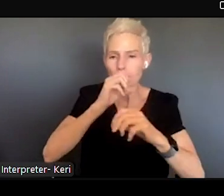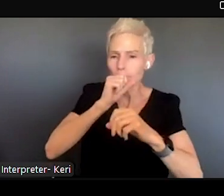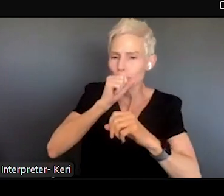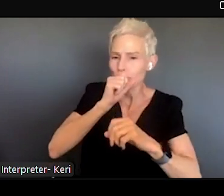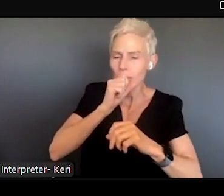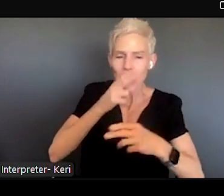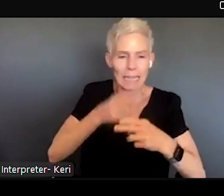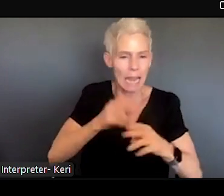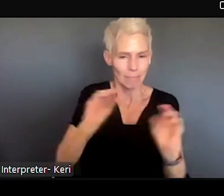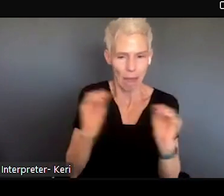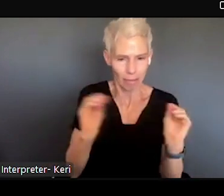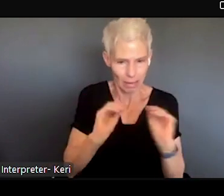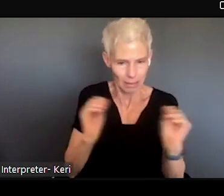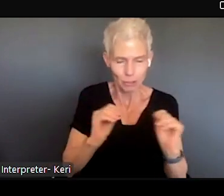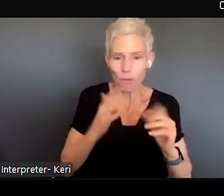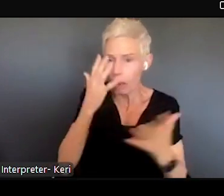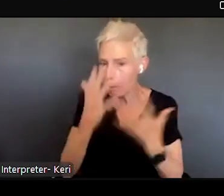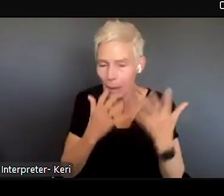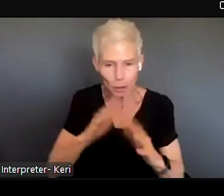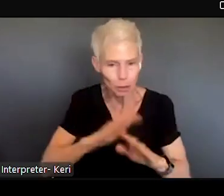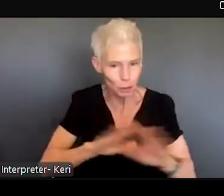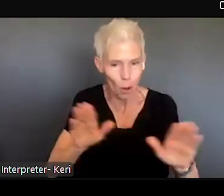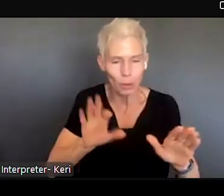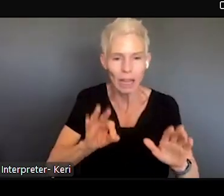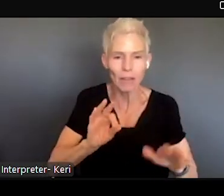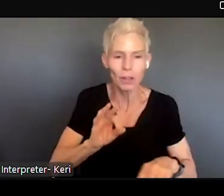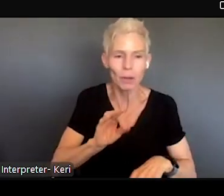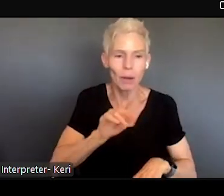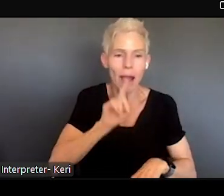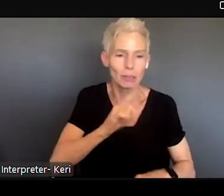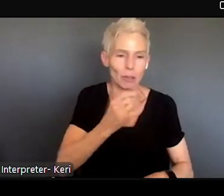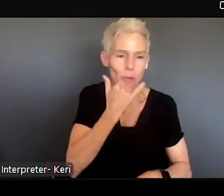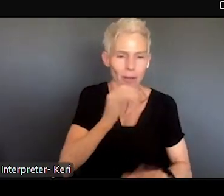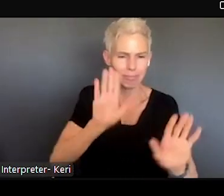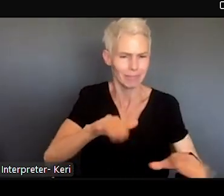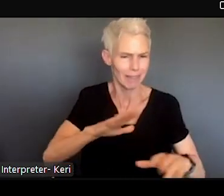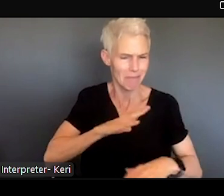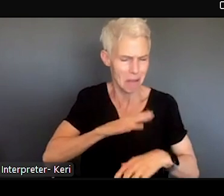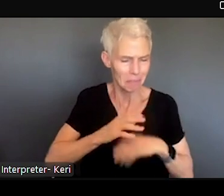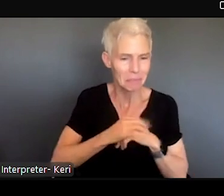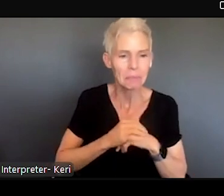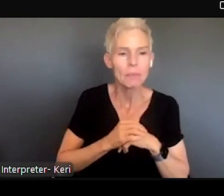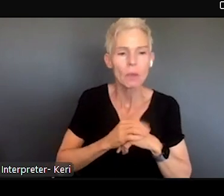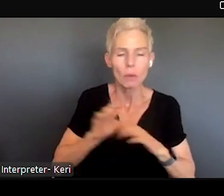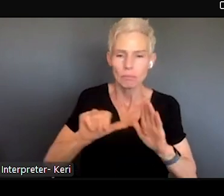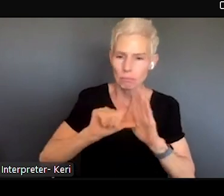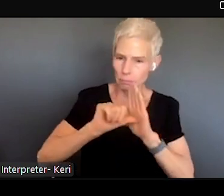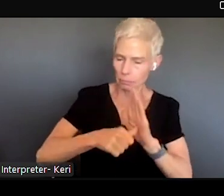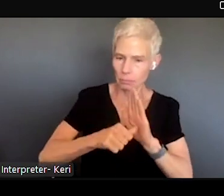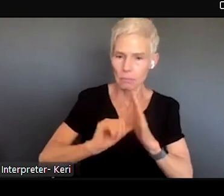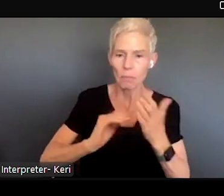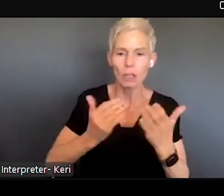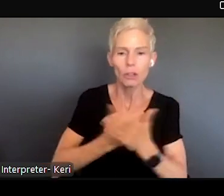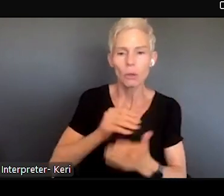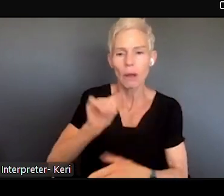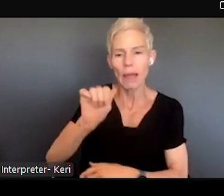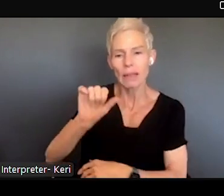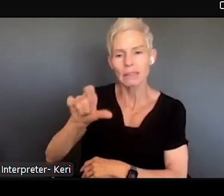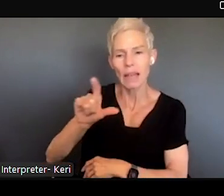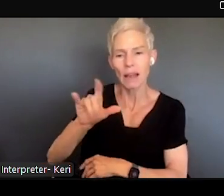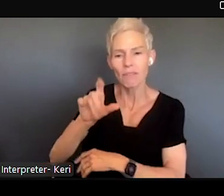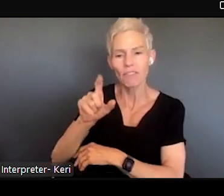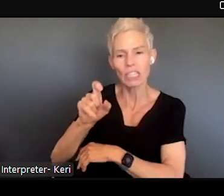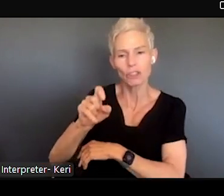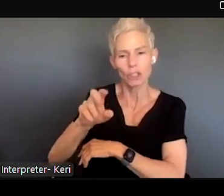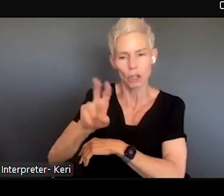feel embarrassed if you feel like you don't know the answer. Want to emphasize the new ASL feature,